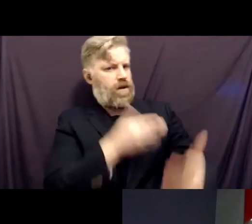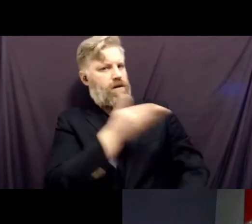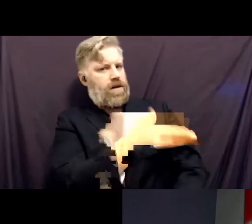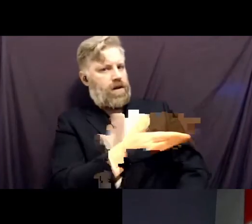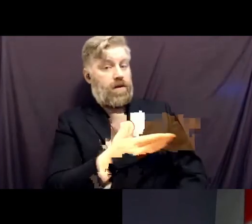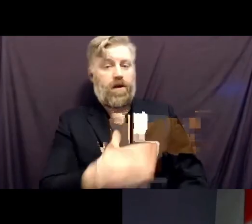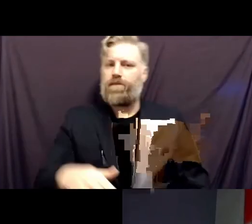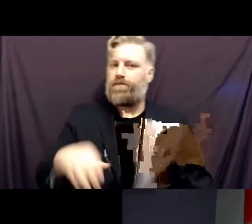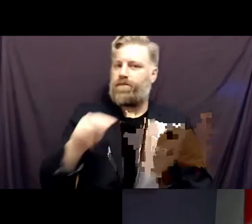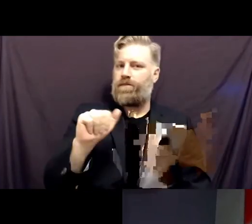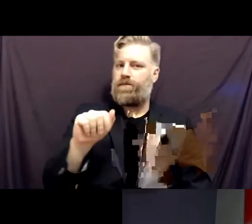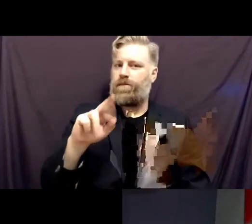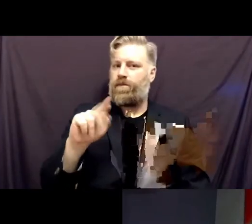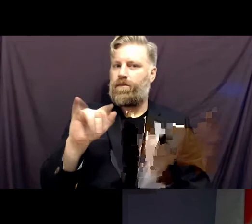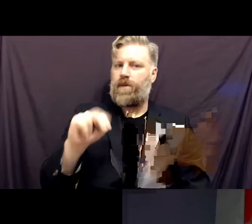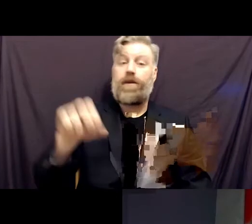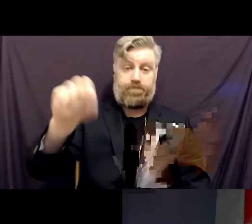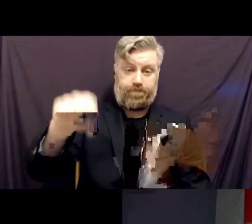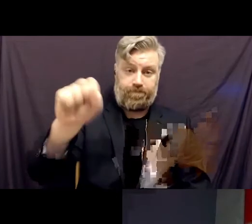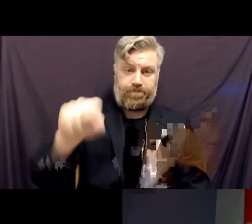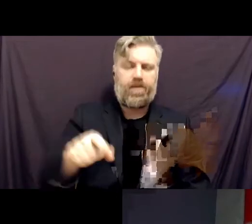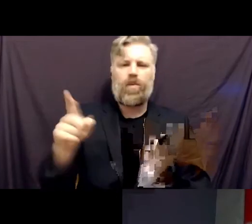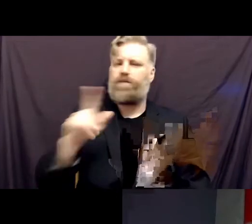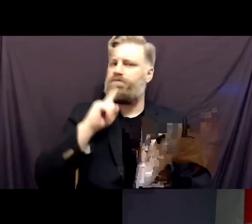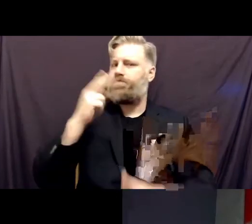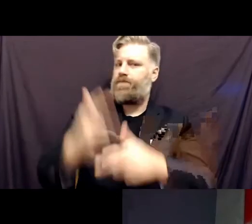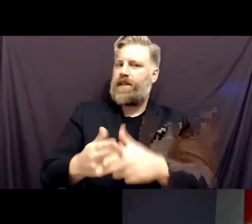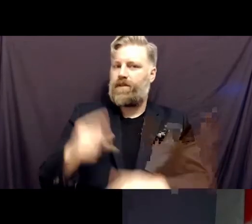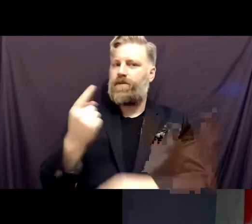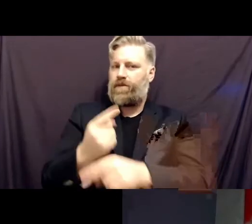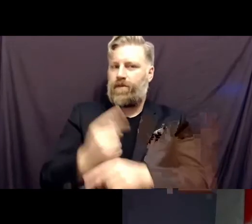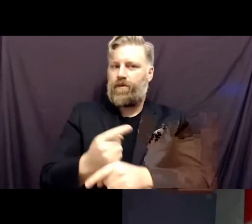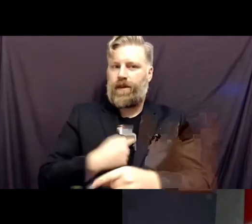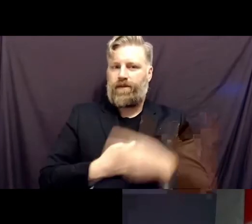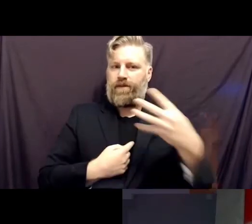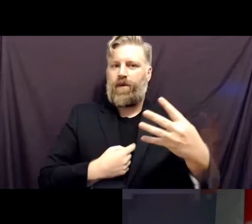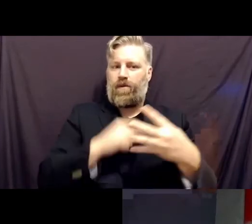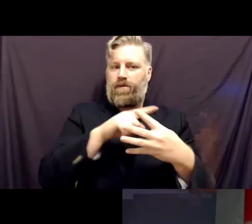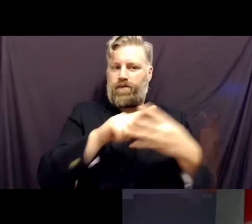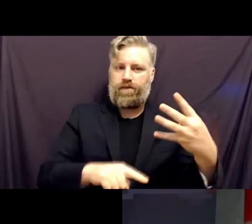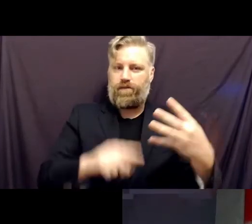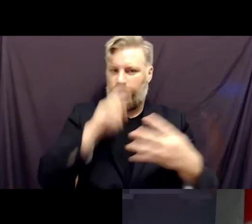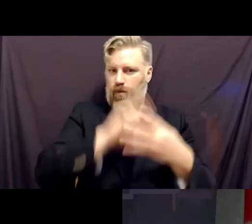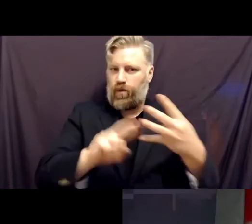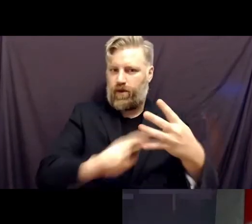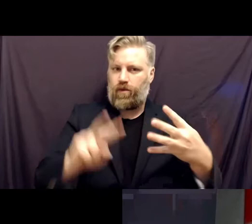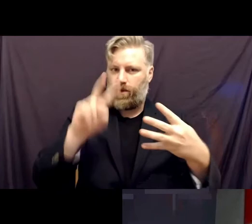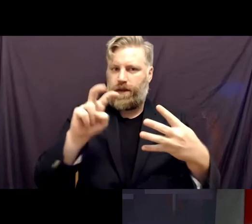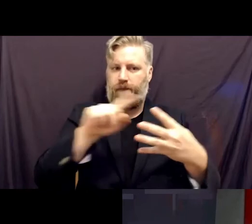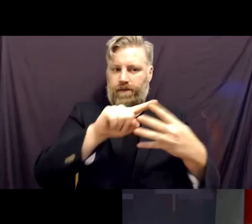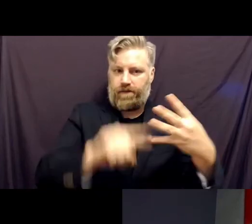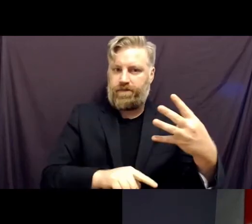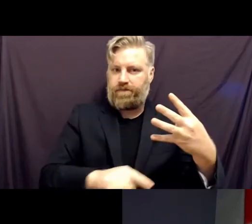have mentioned it already. The 4-year research circle covers 4